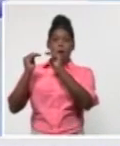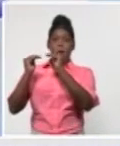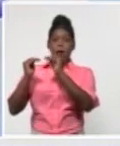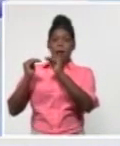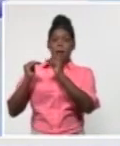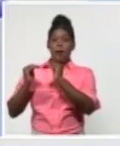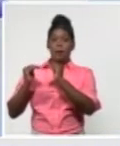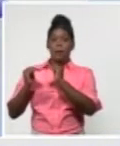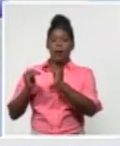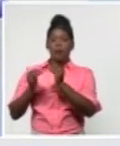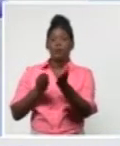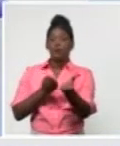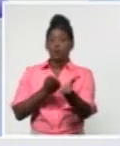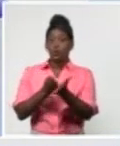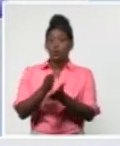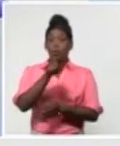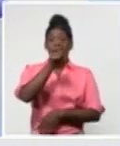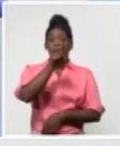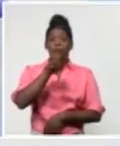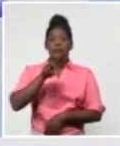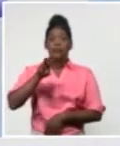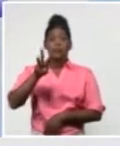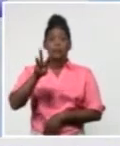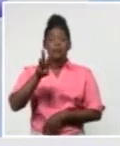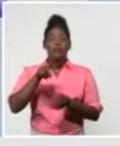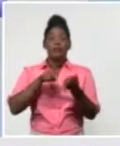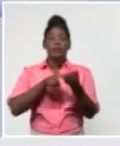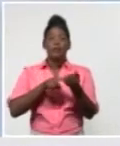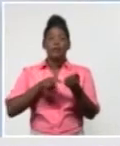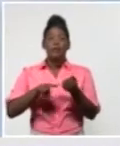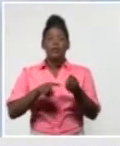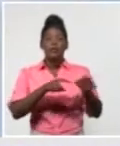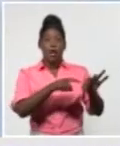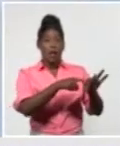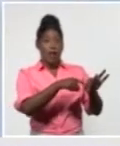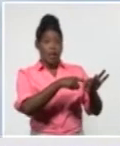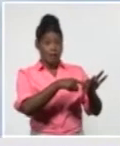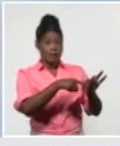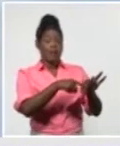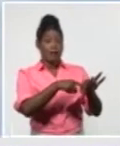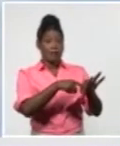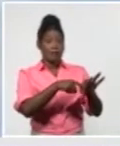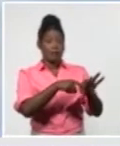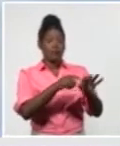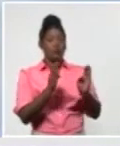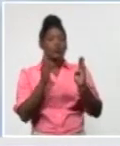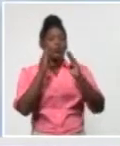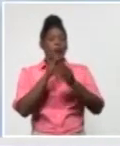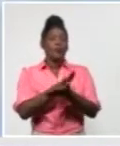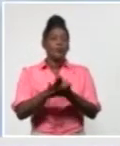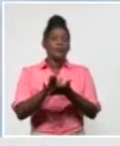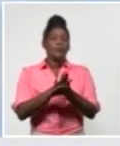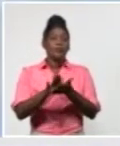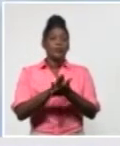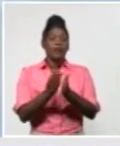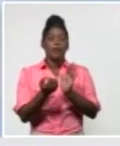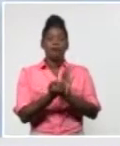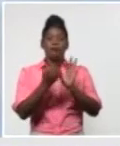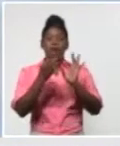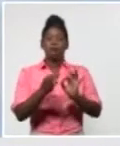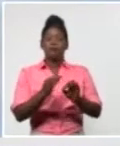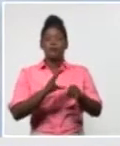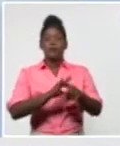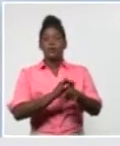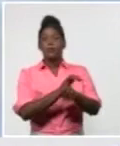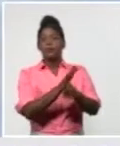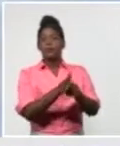The remaining 13 provinces and the Isle of Youth Special Municipality continue without confirming